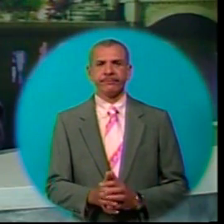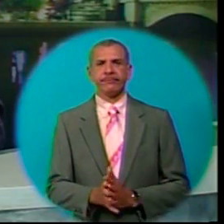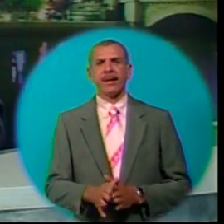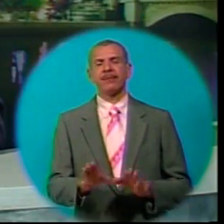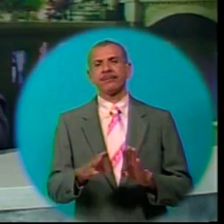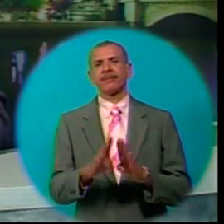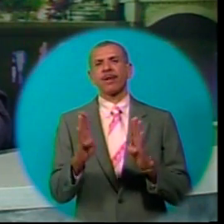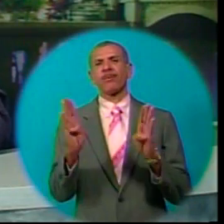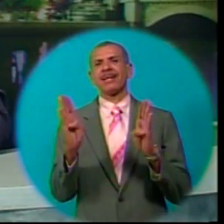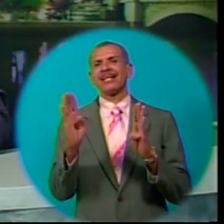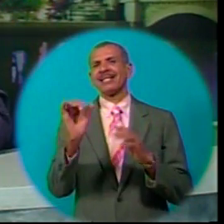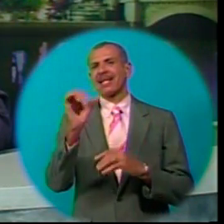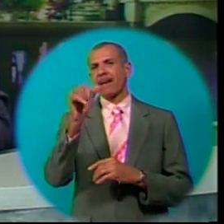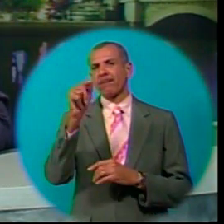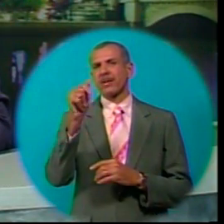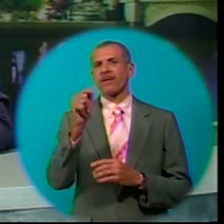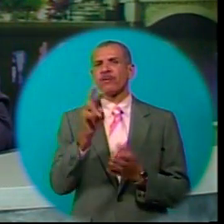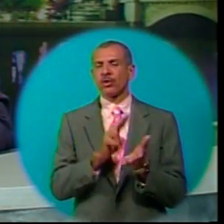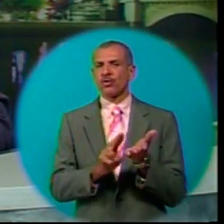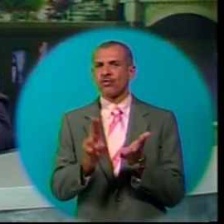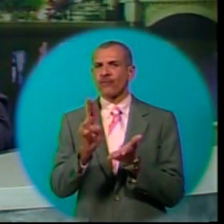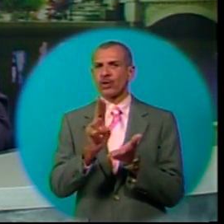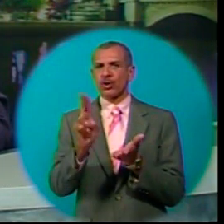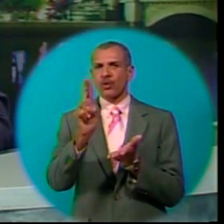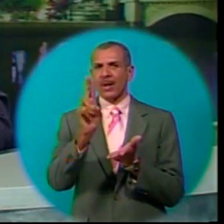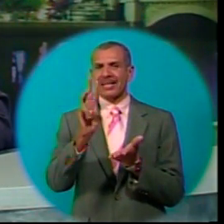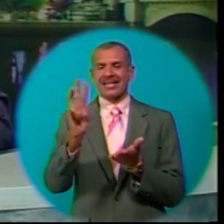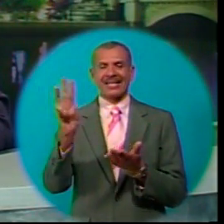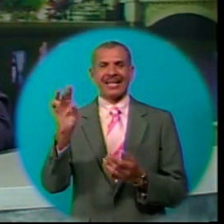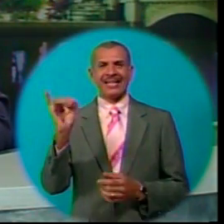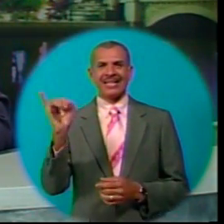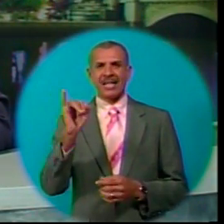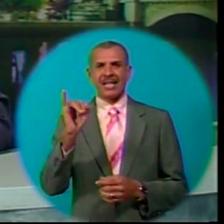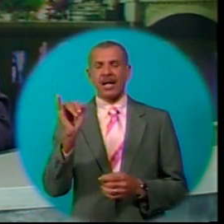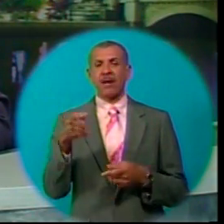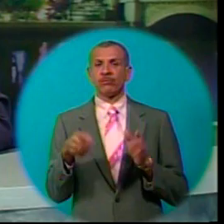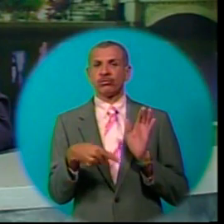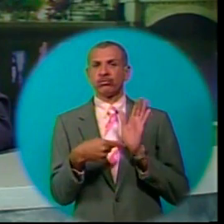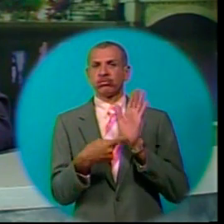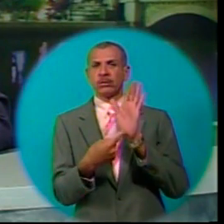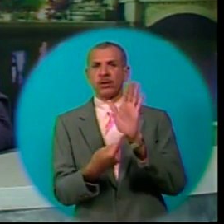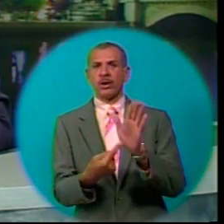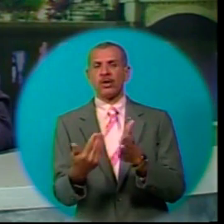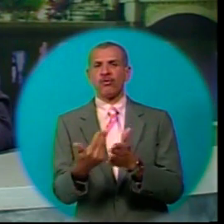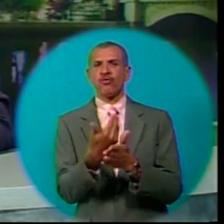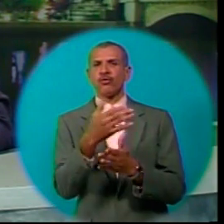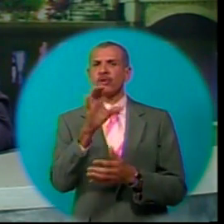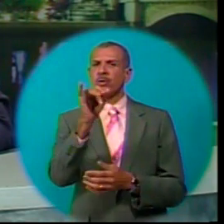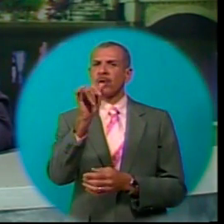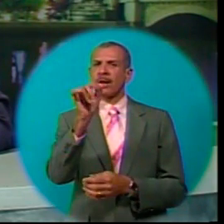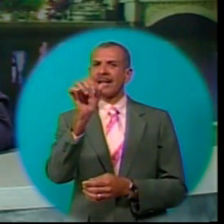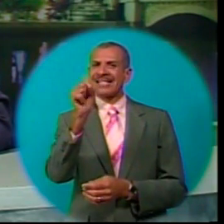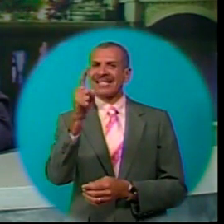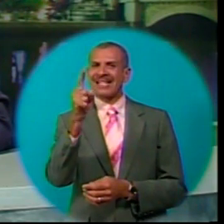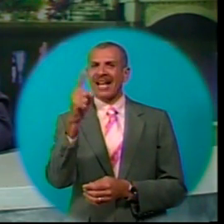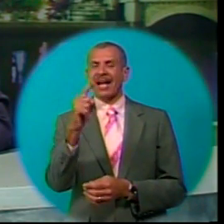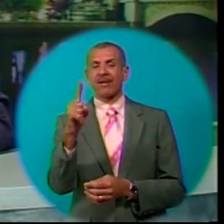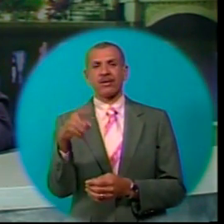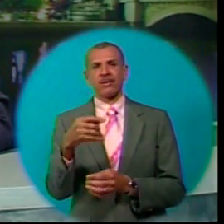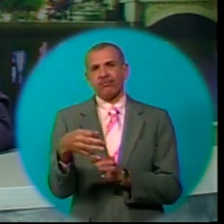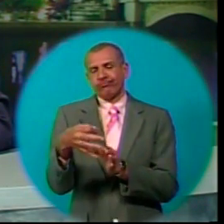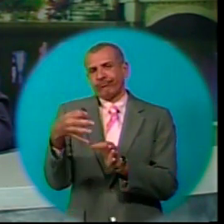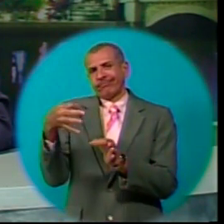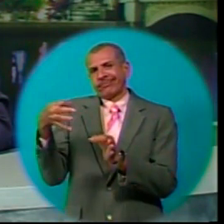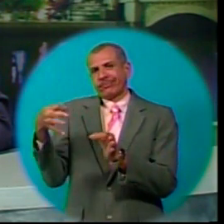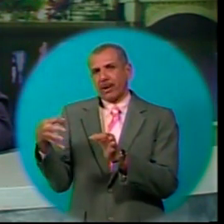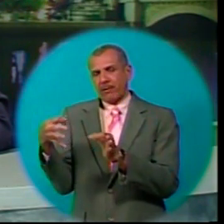The open campus of the University of the West Indies has managed to roll out a number of new courses after they were placed on the back